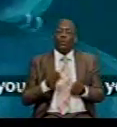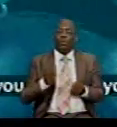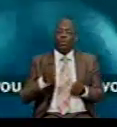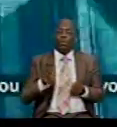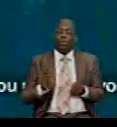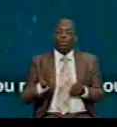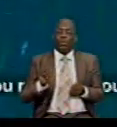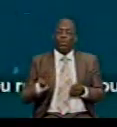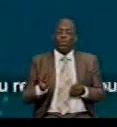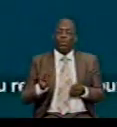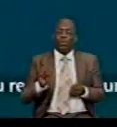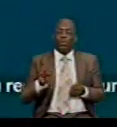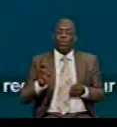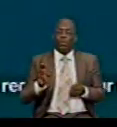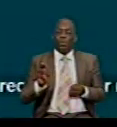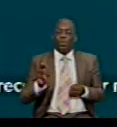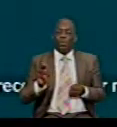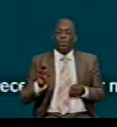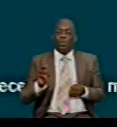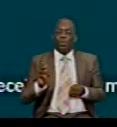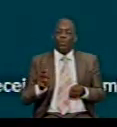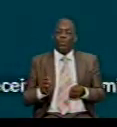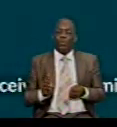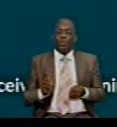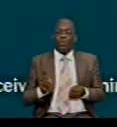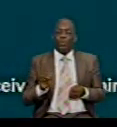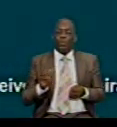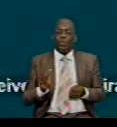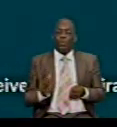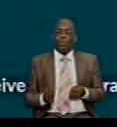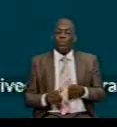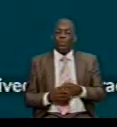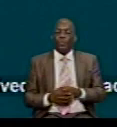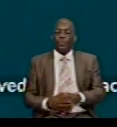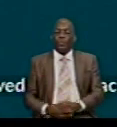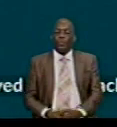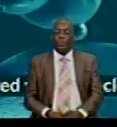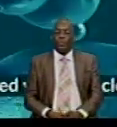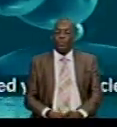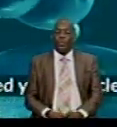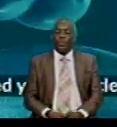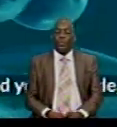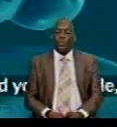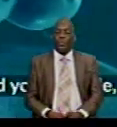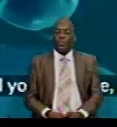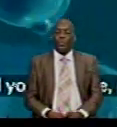God... Amen! Amen! I thought it...